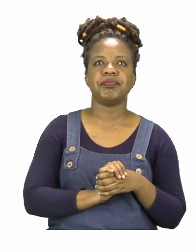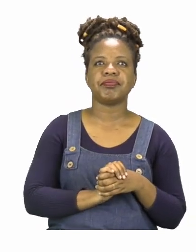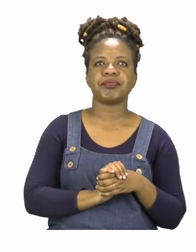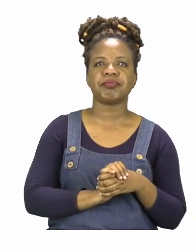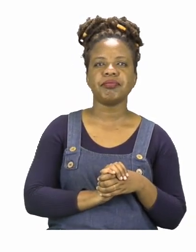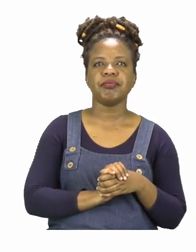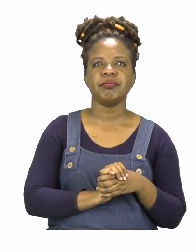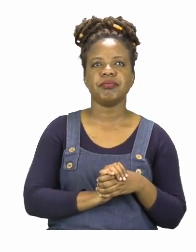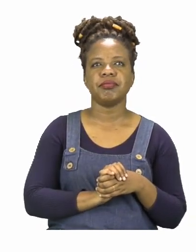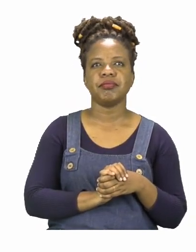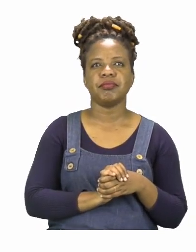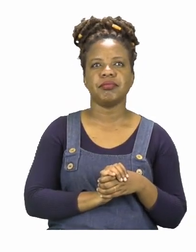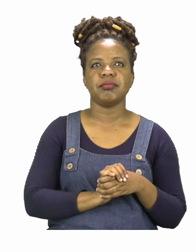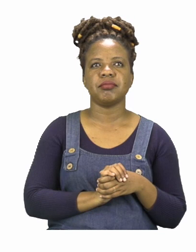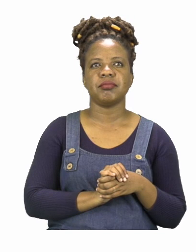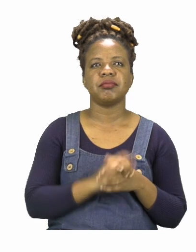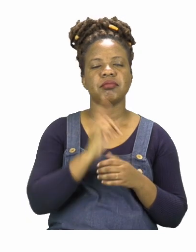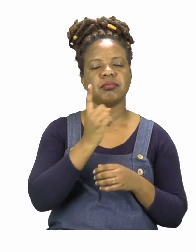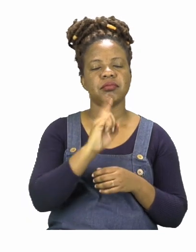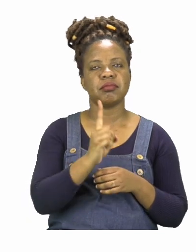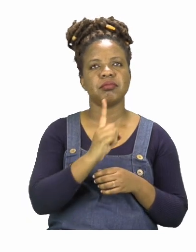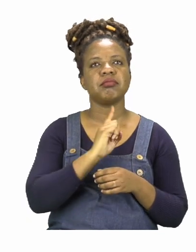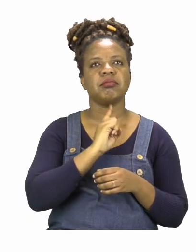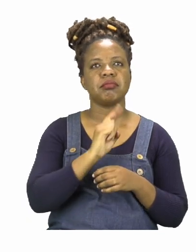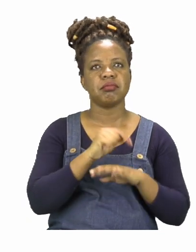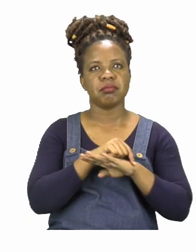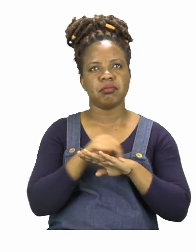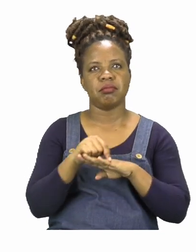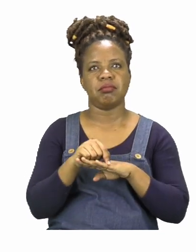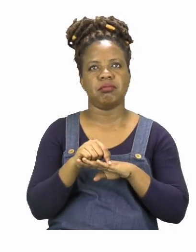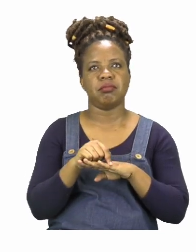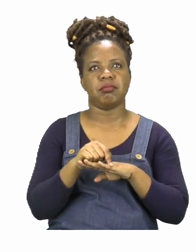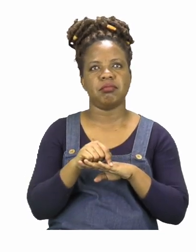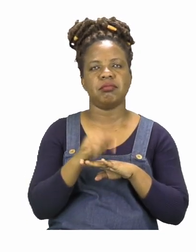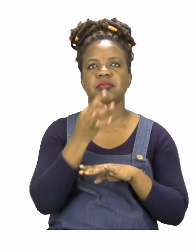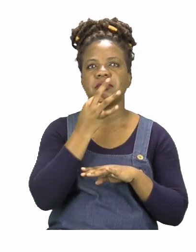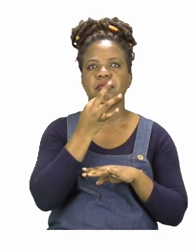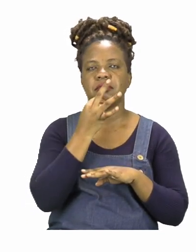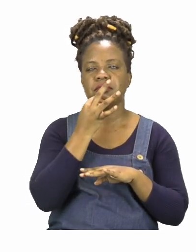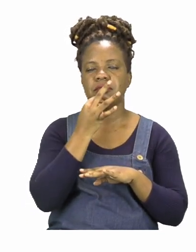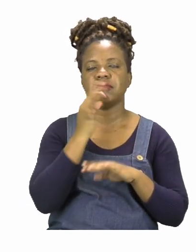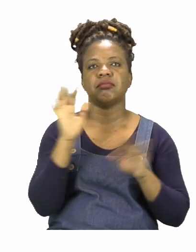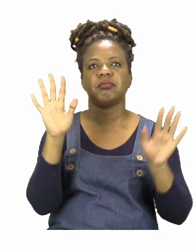question. What is dash favorite color?